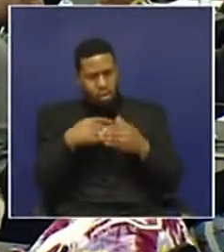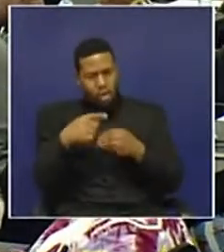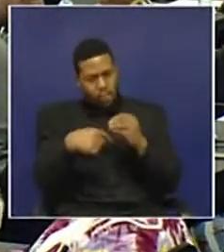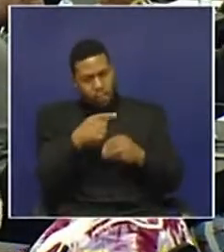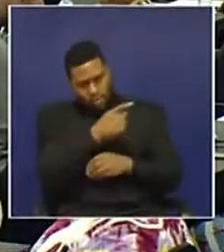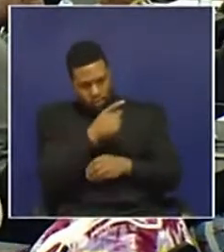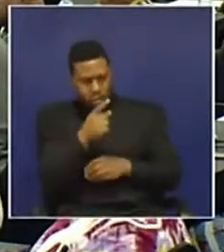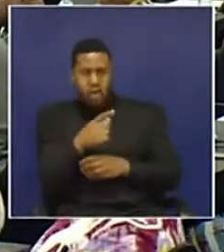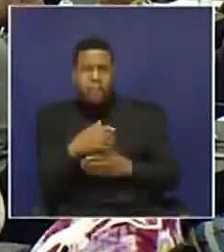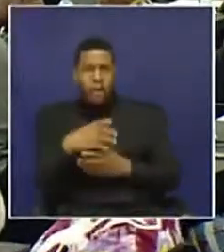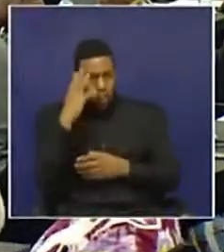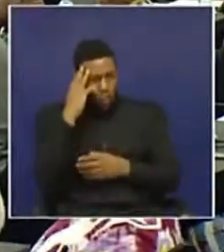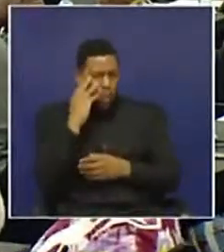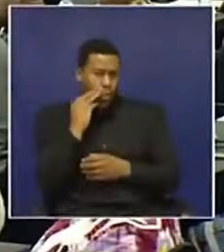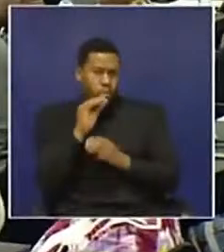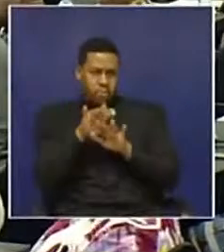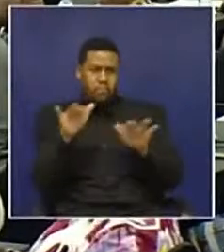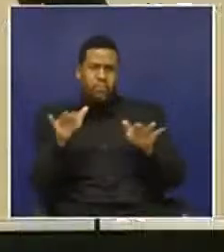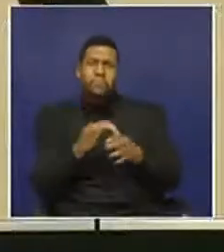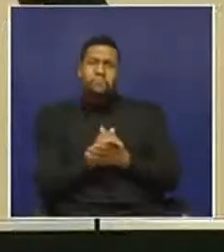Social grants are allocated